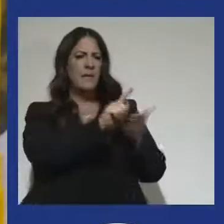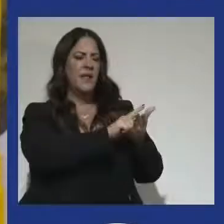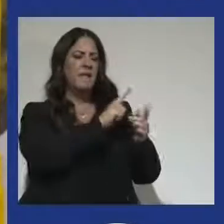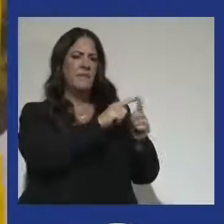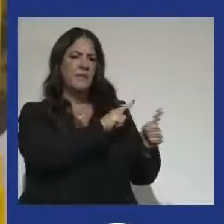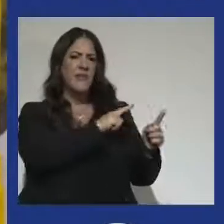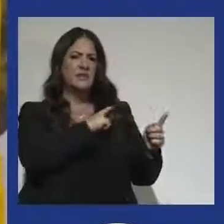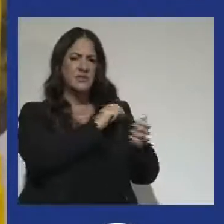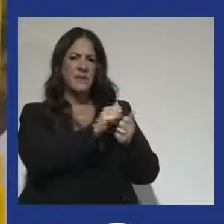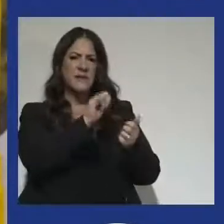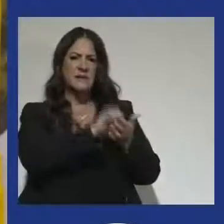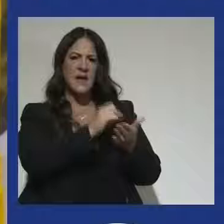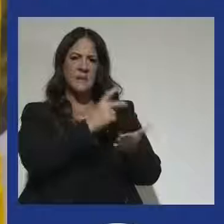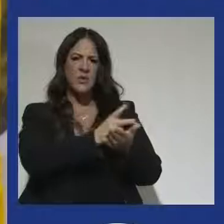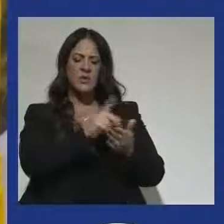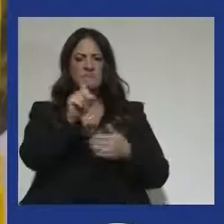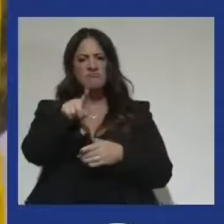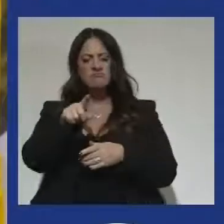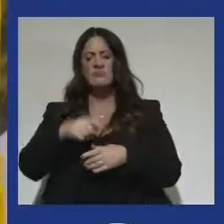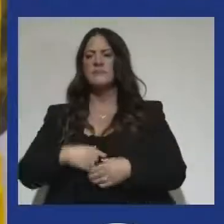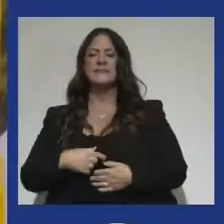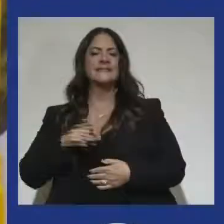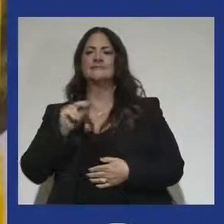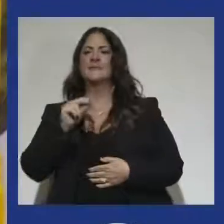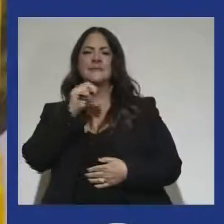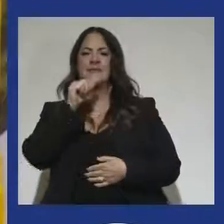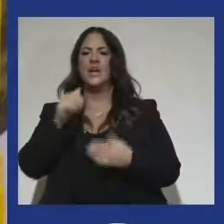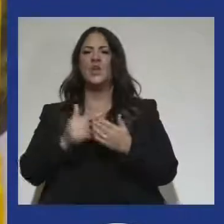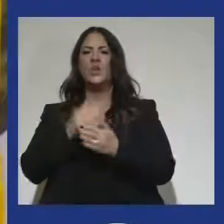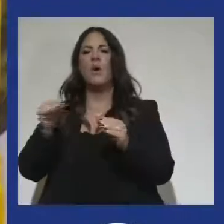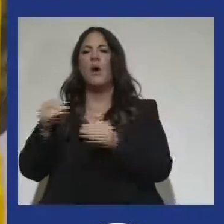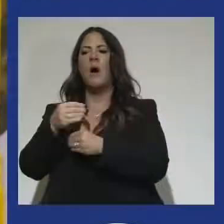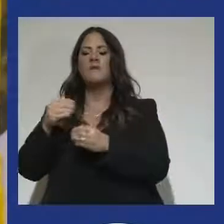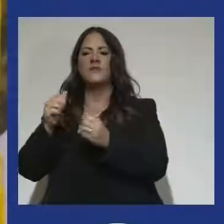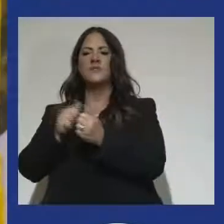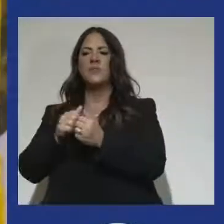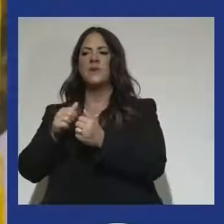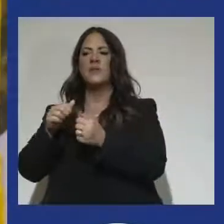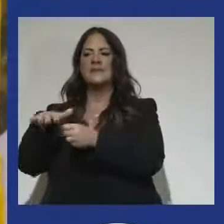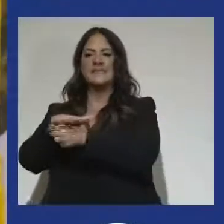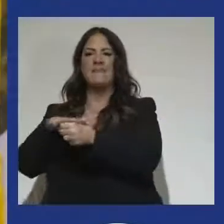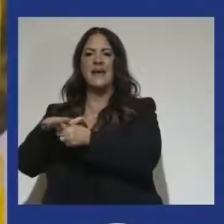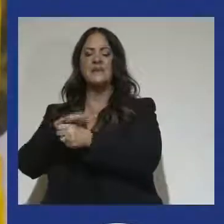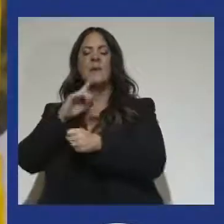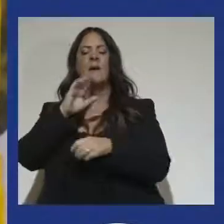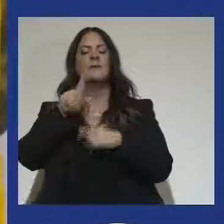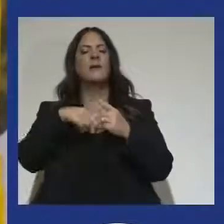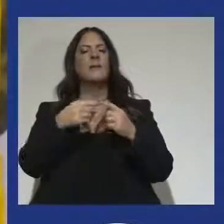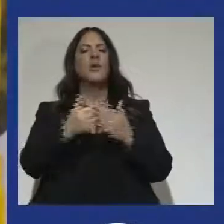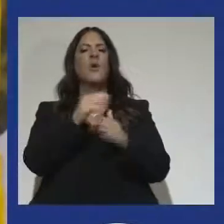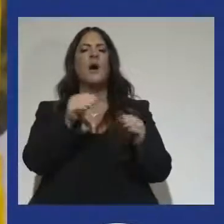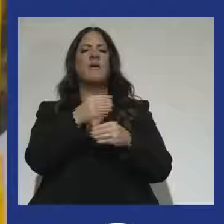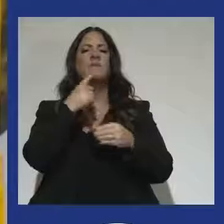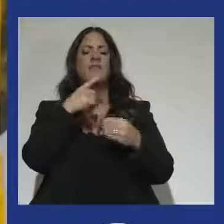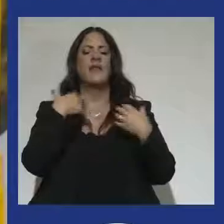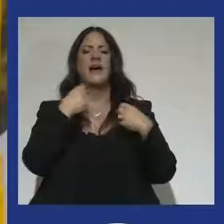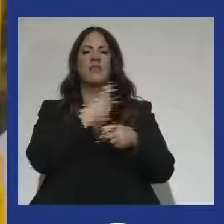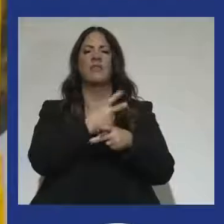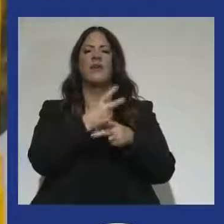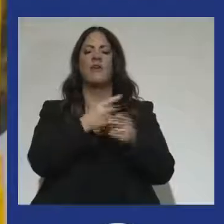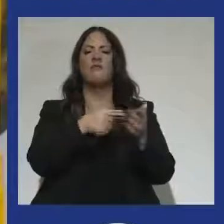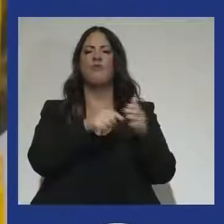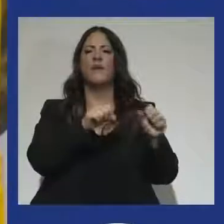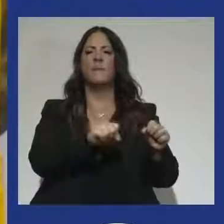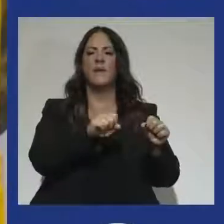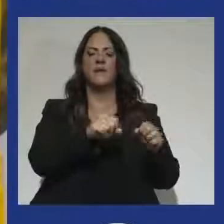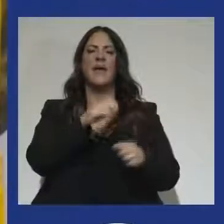that? So not a new office in housing, but a new office of healthcare affordability. And that's something we will need